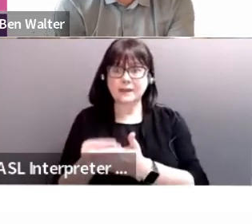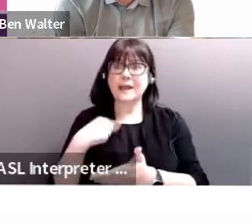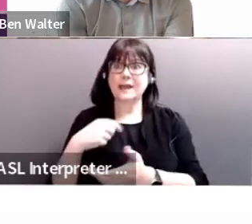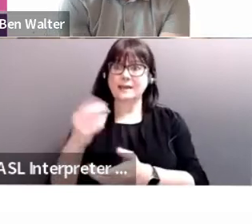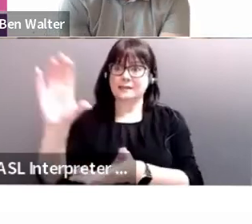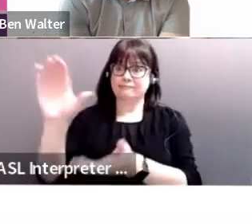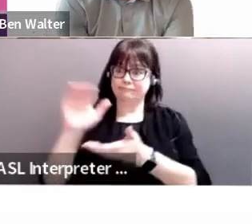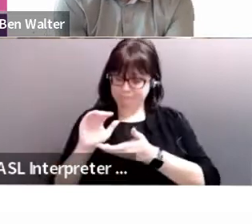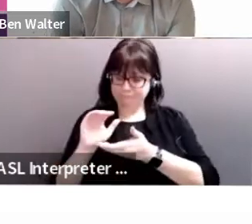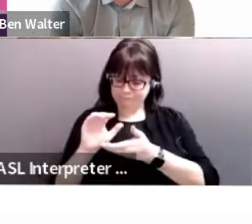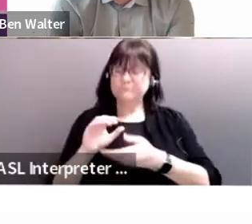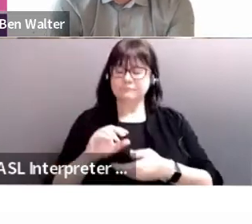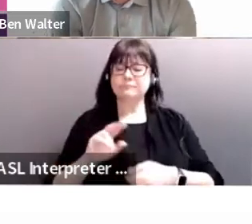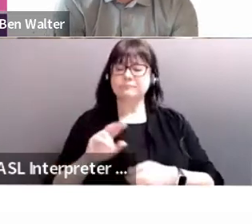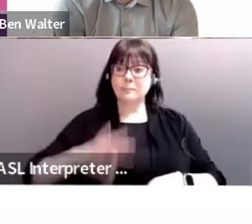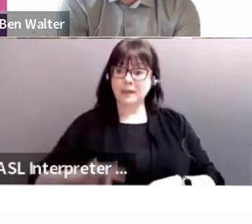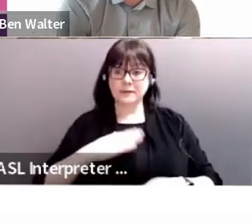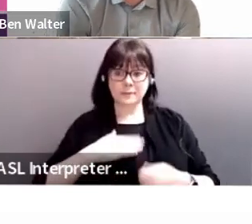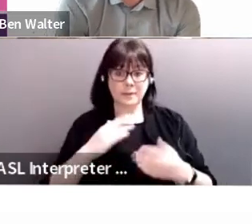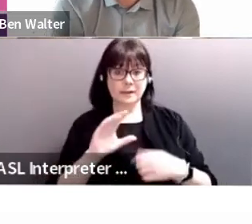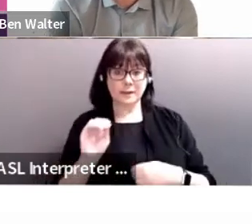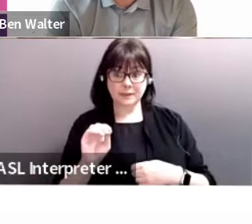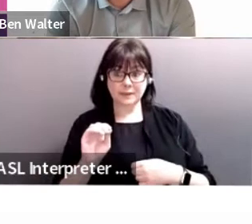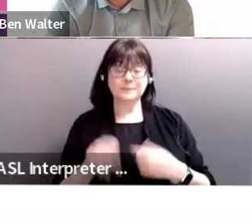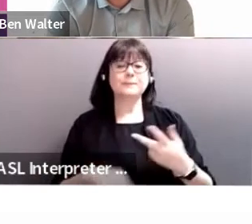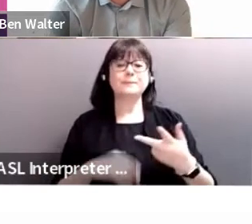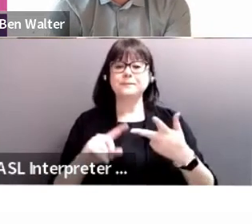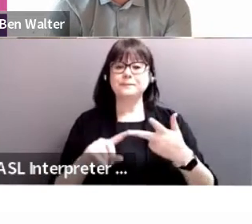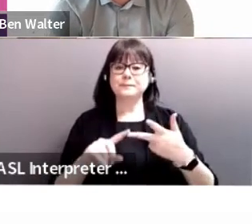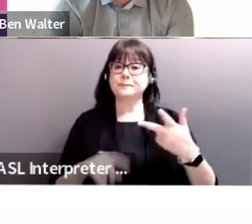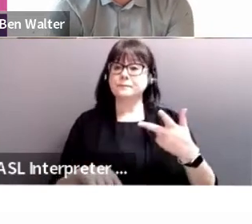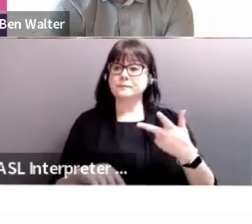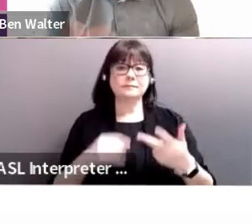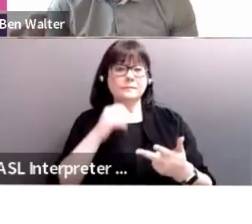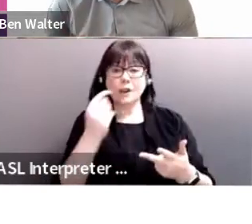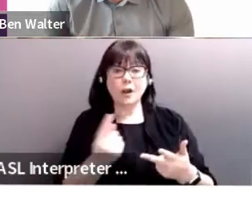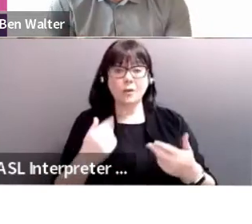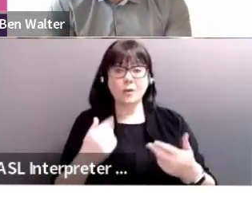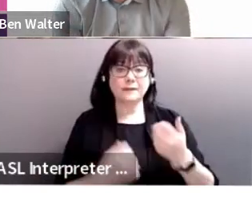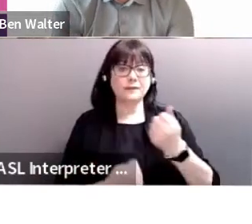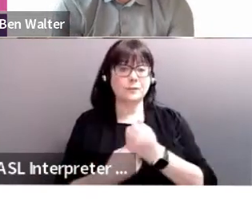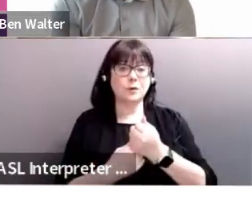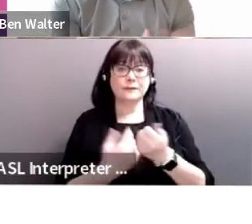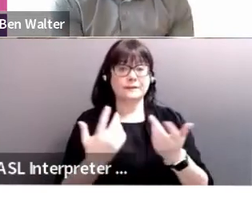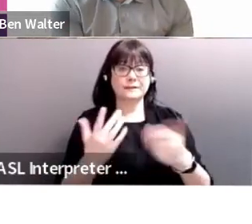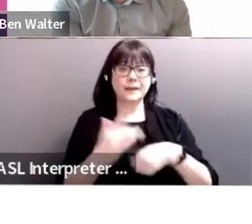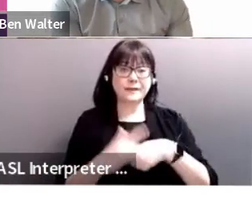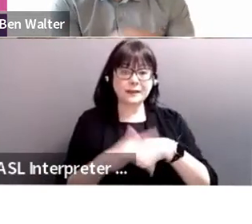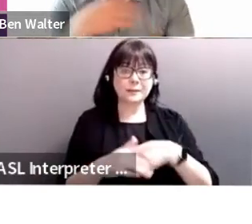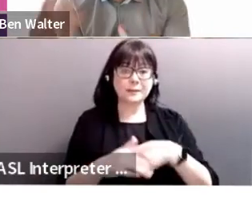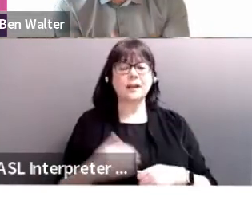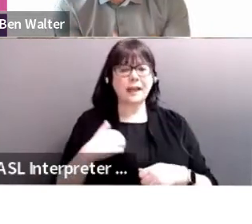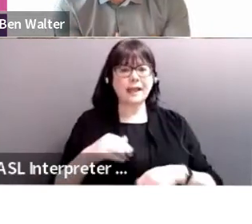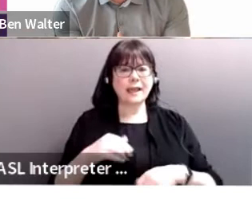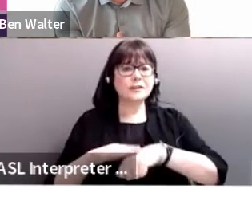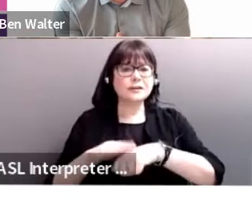And the third piece is that support is not always obvious, right? If you're brand new to grant funding, you may not know that there are, grant writers out there available, grant